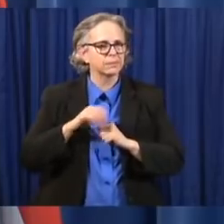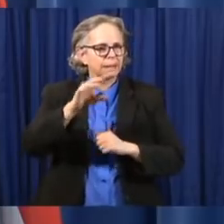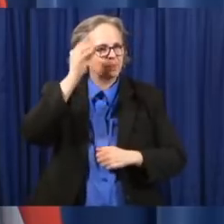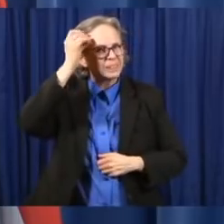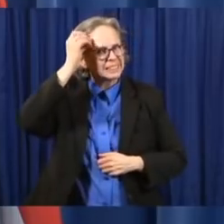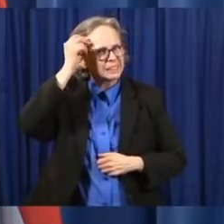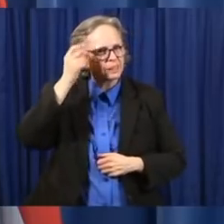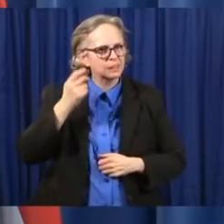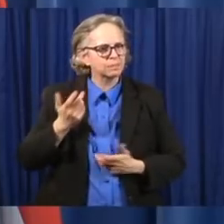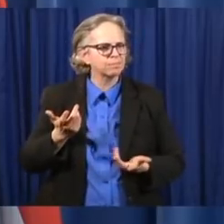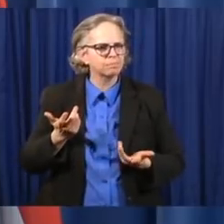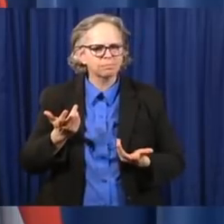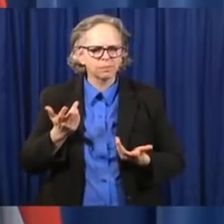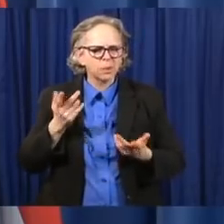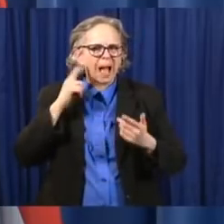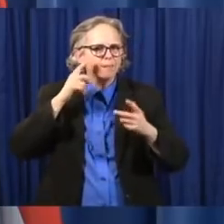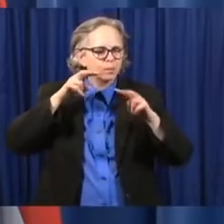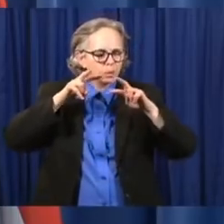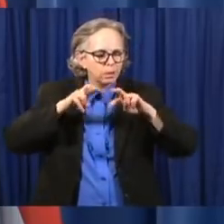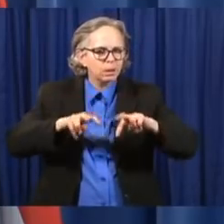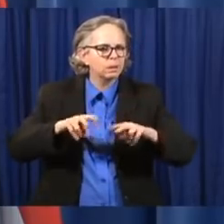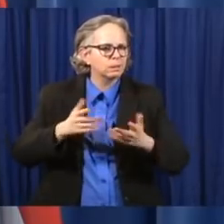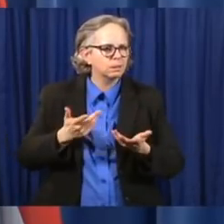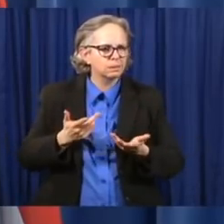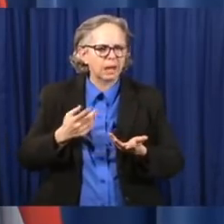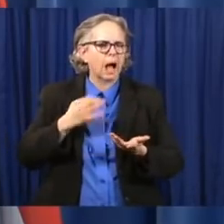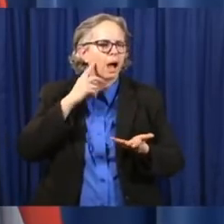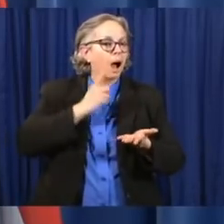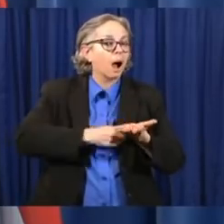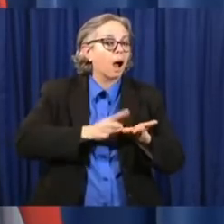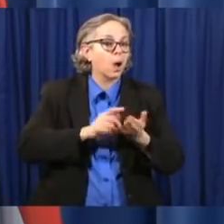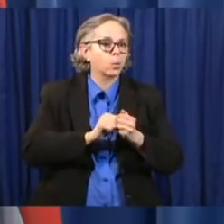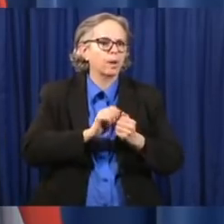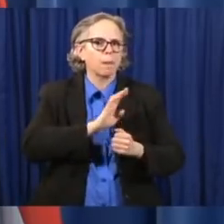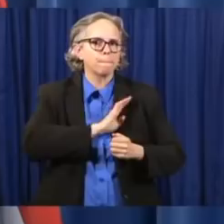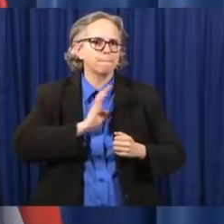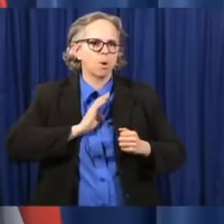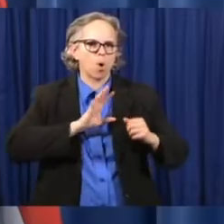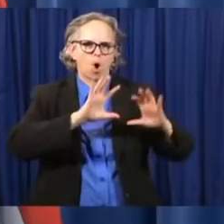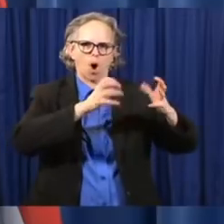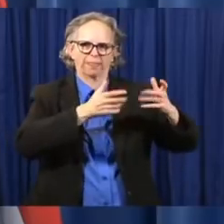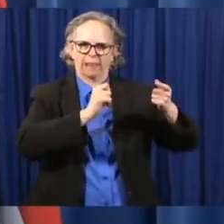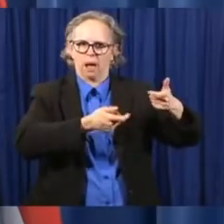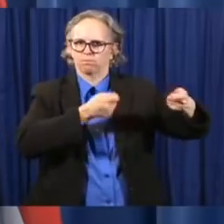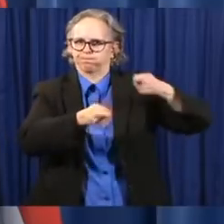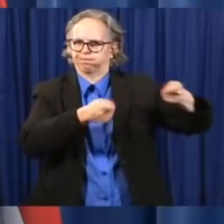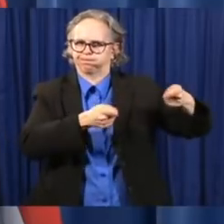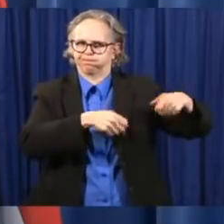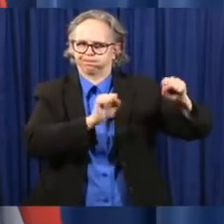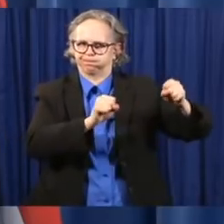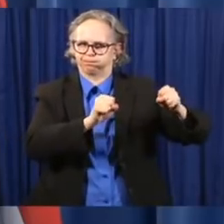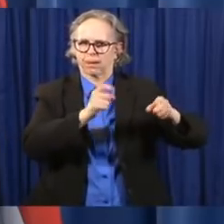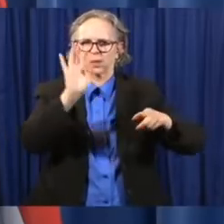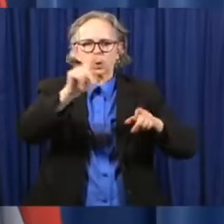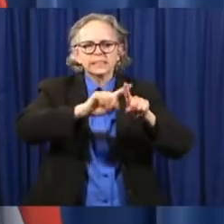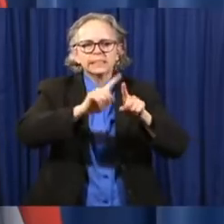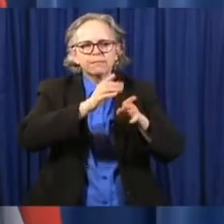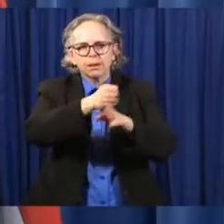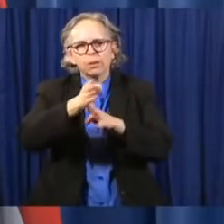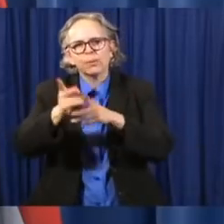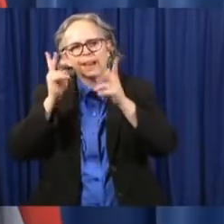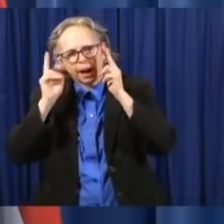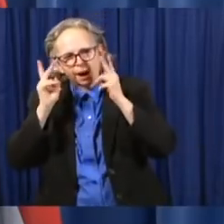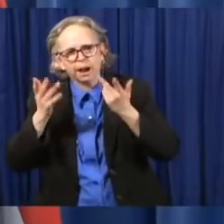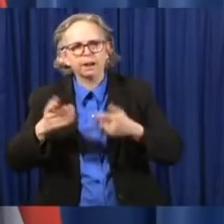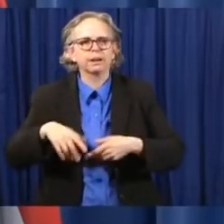exploring with the board that regulates those two professions. And we hope